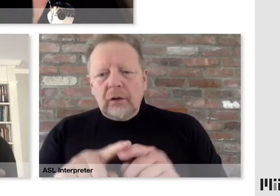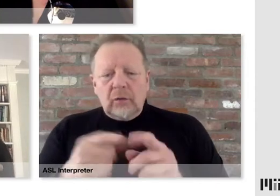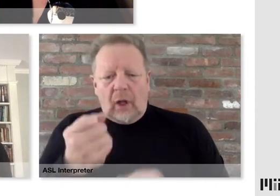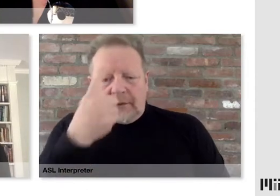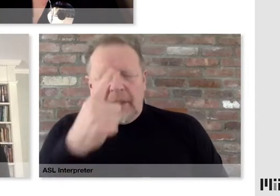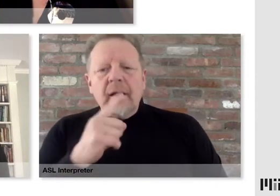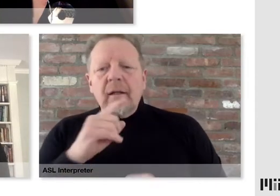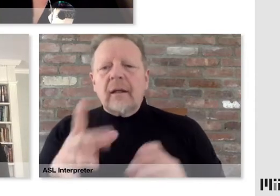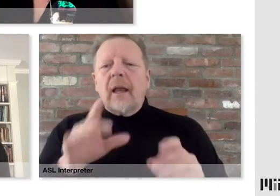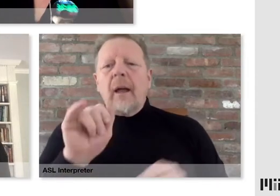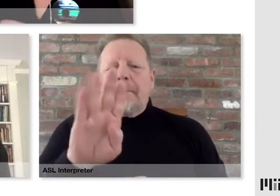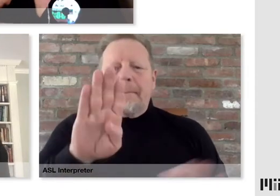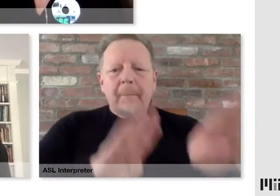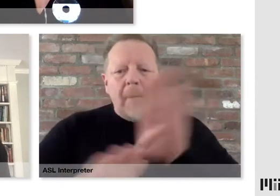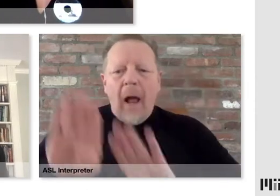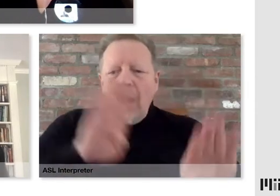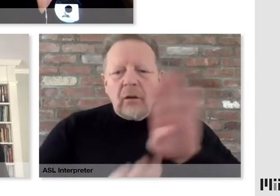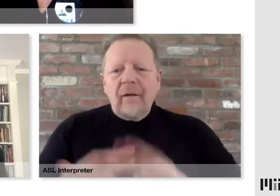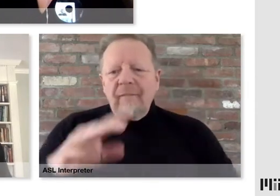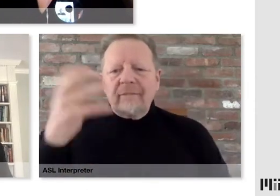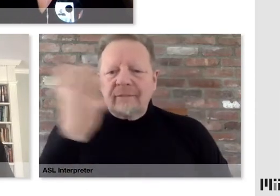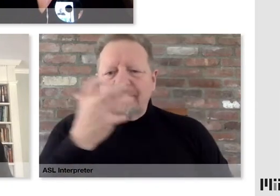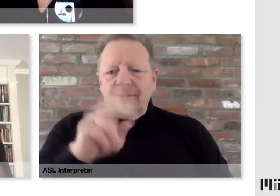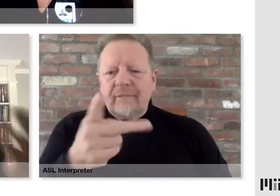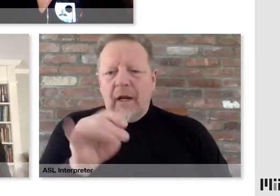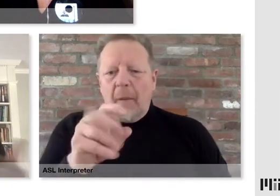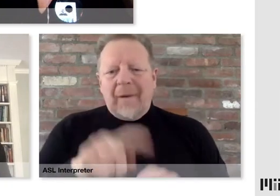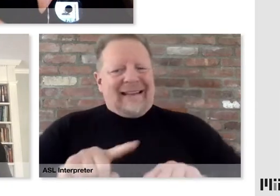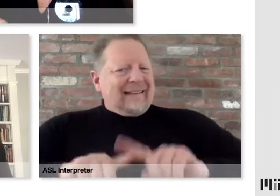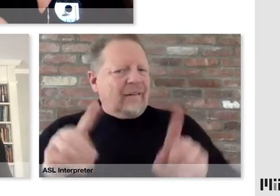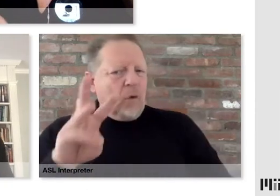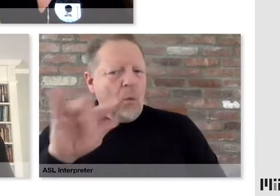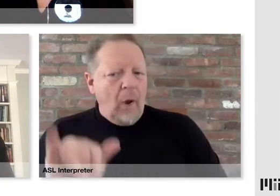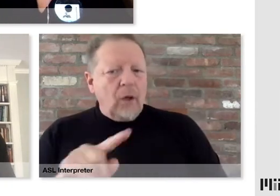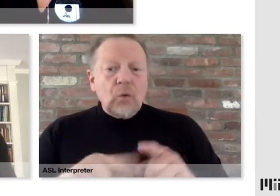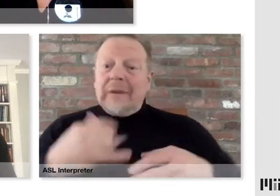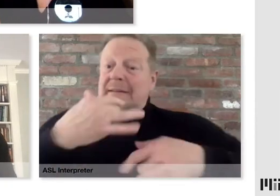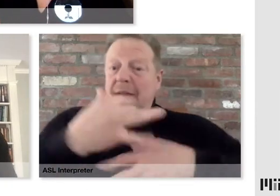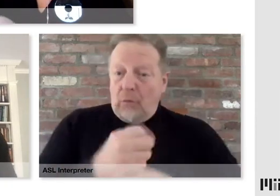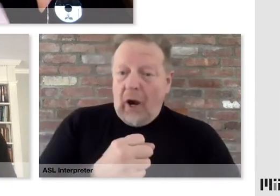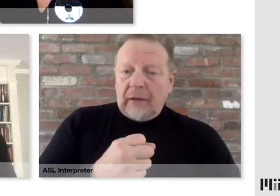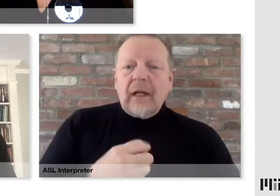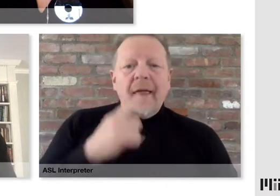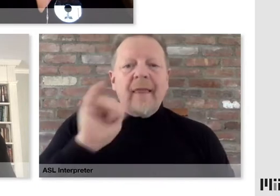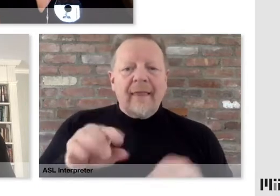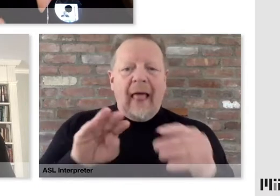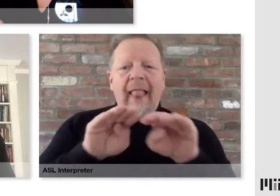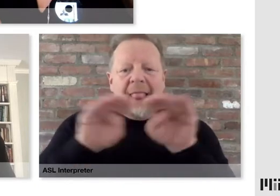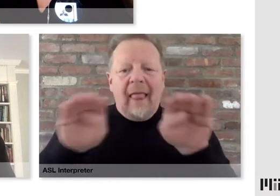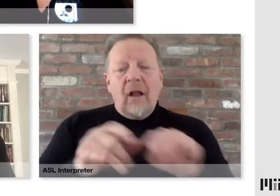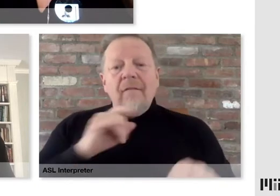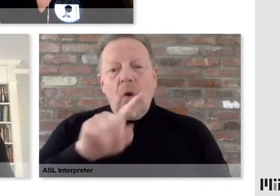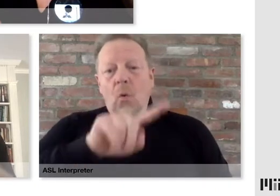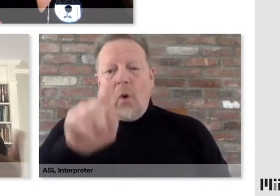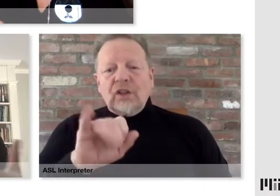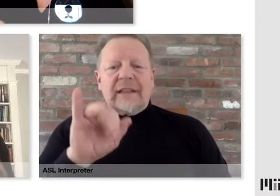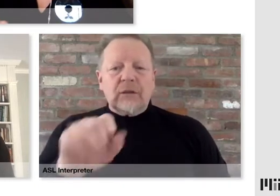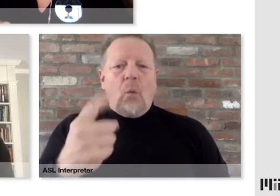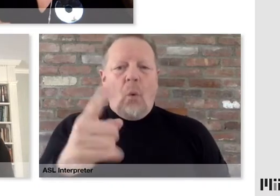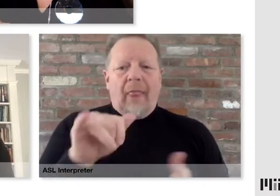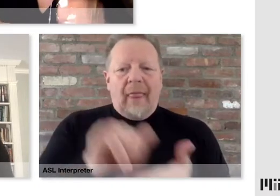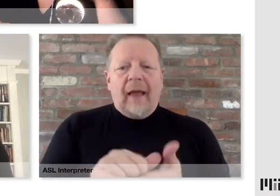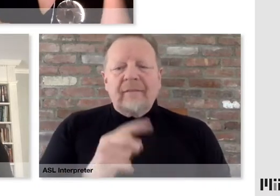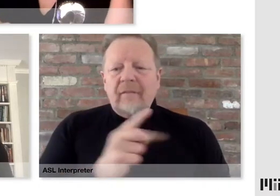biological phenomenon in a meaningful way. So just to summarize, I mean, I think that level of question is one that is